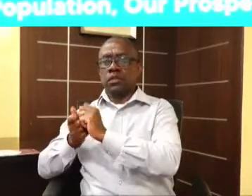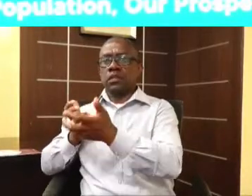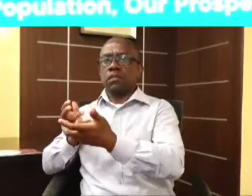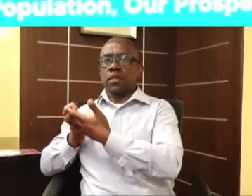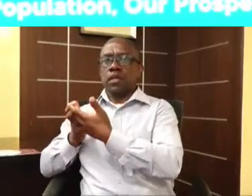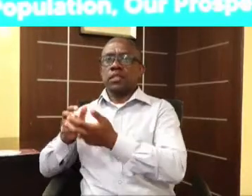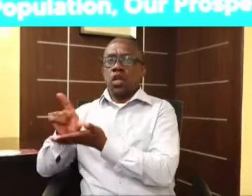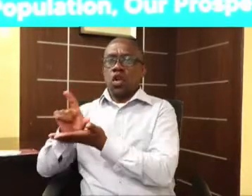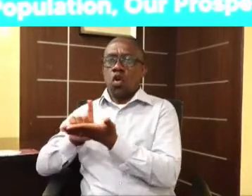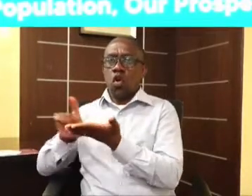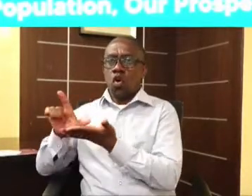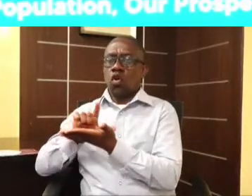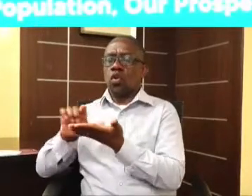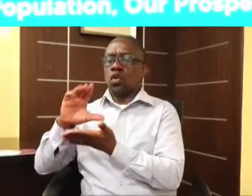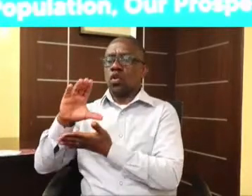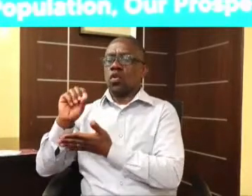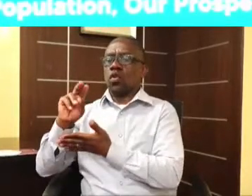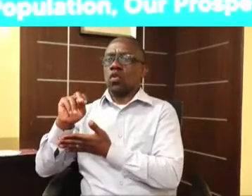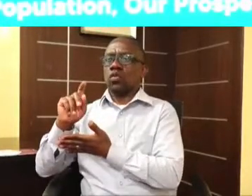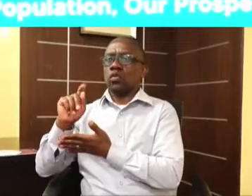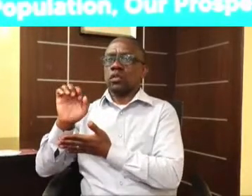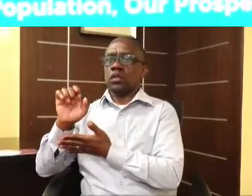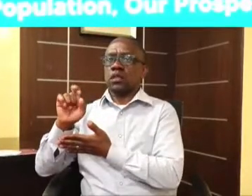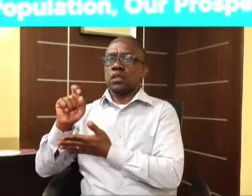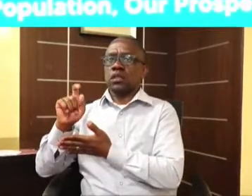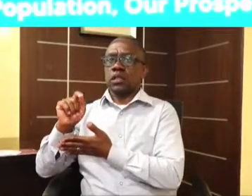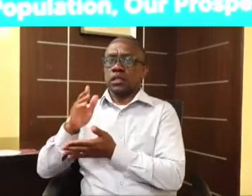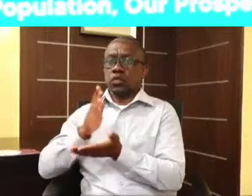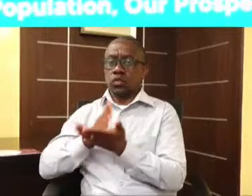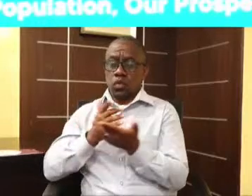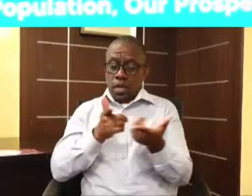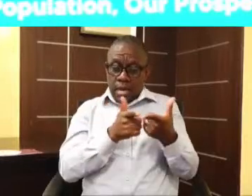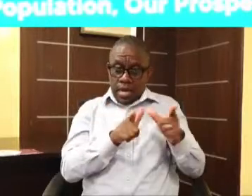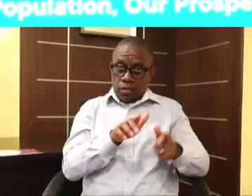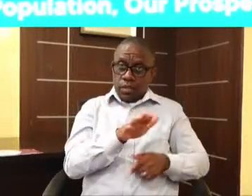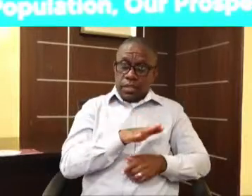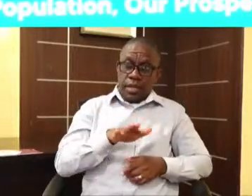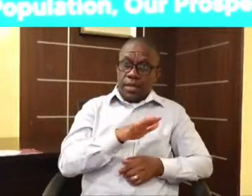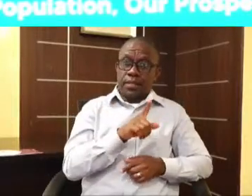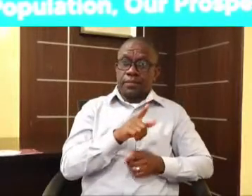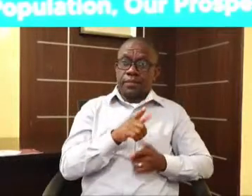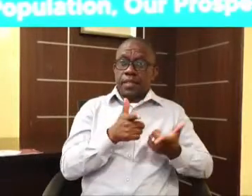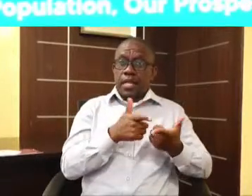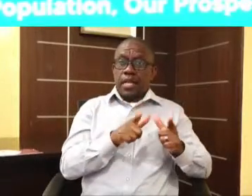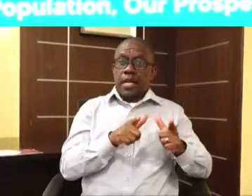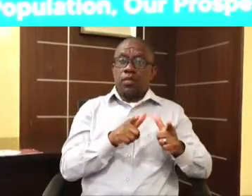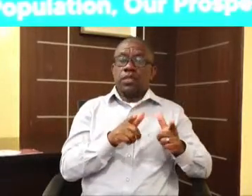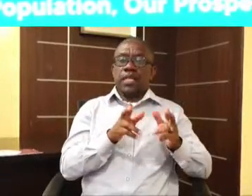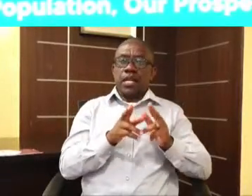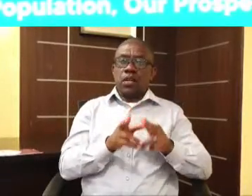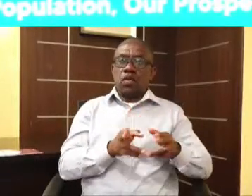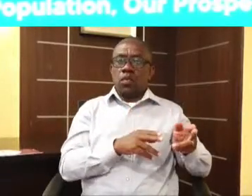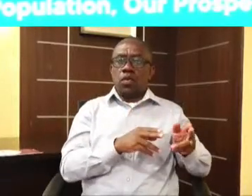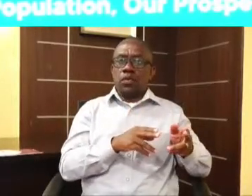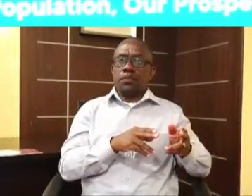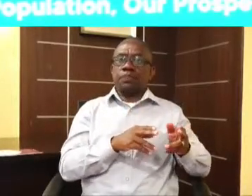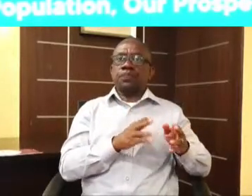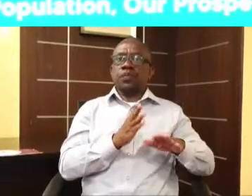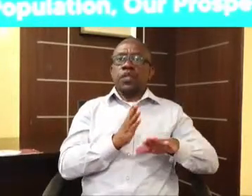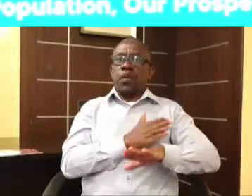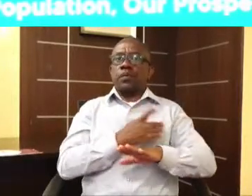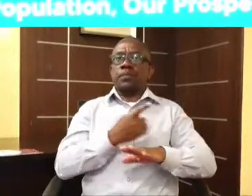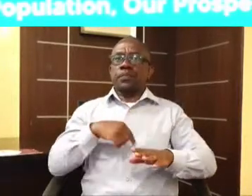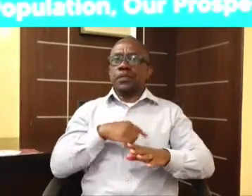local context. On the issue of language or natural language processing, natural language processing, we are currently working